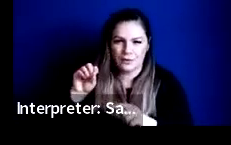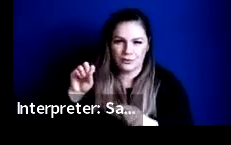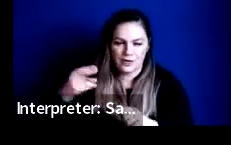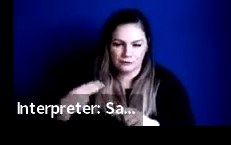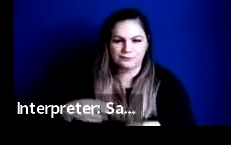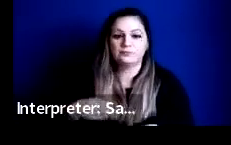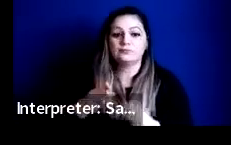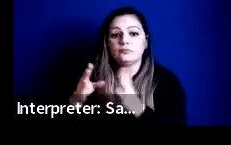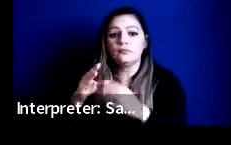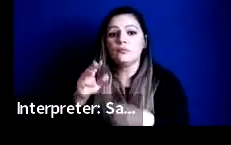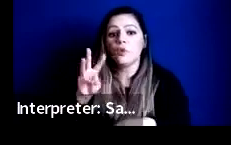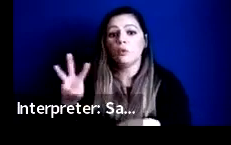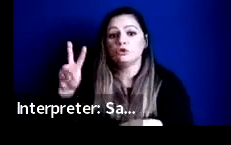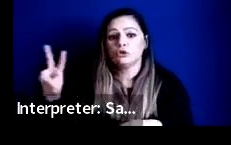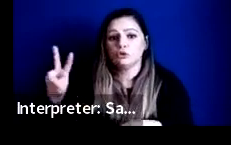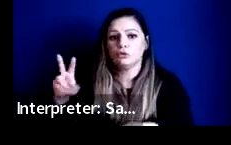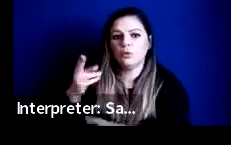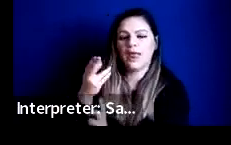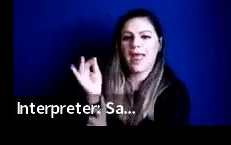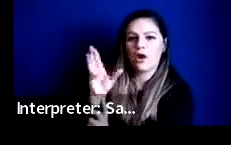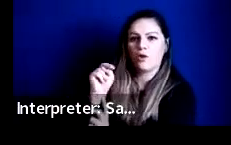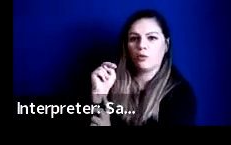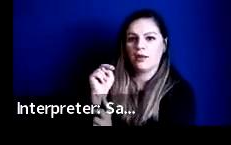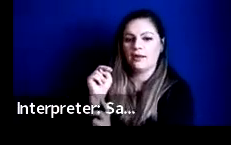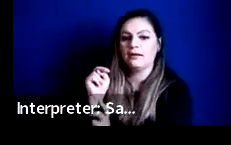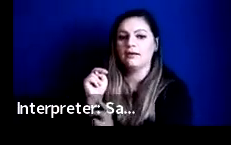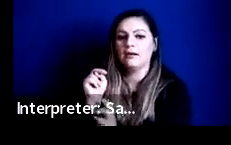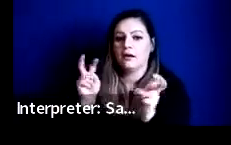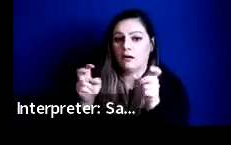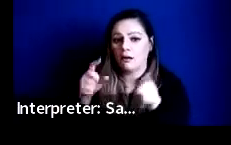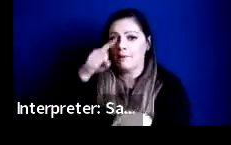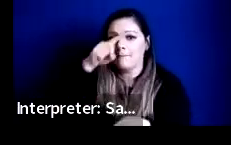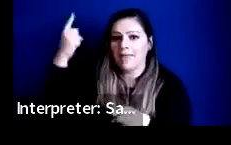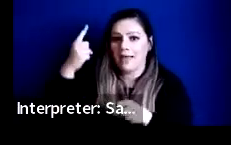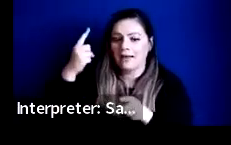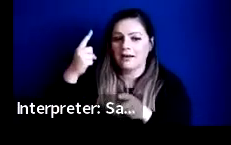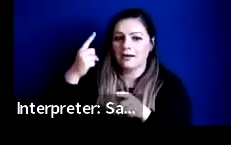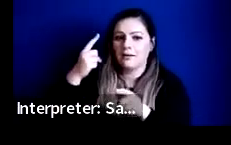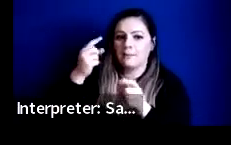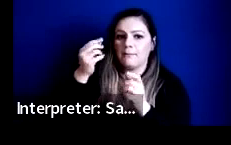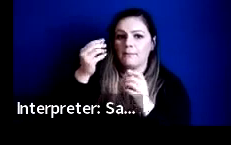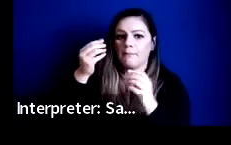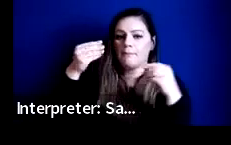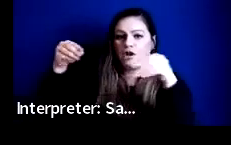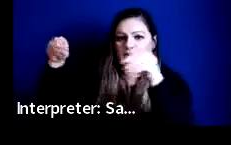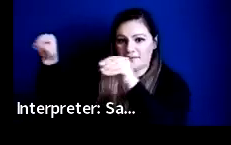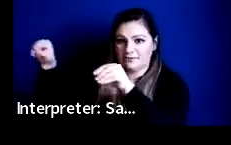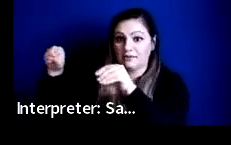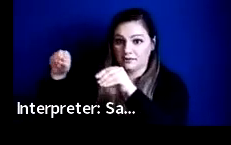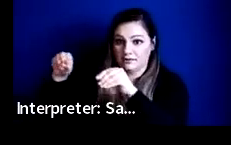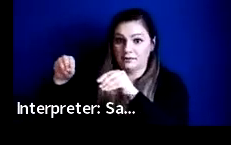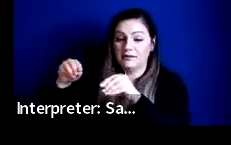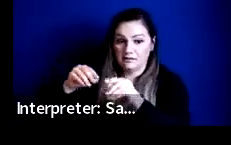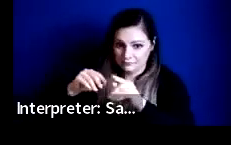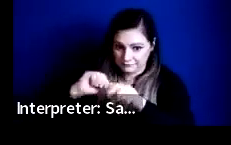black market started to emerge. So remember, now heroin is illegal. And so that pretty much pushed it into the